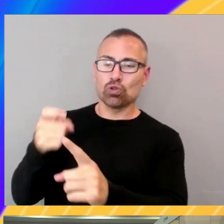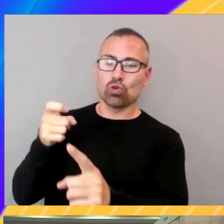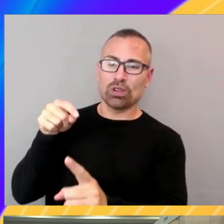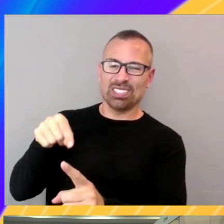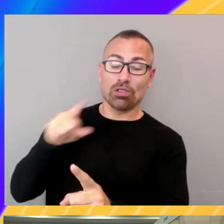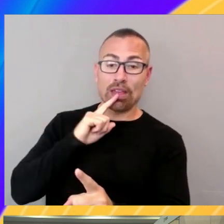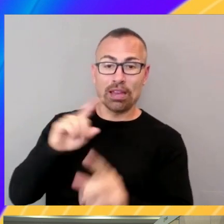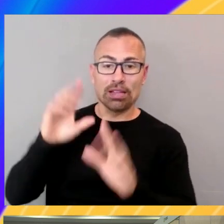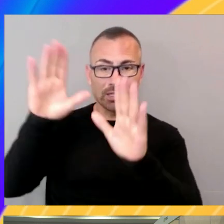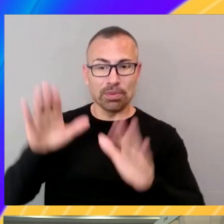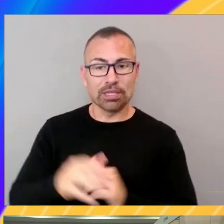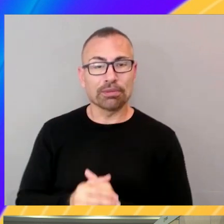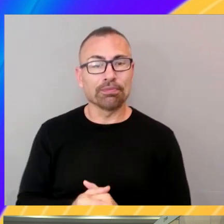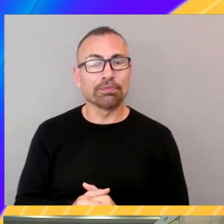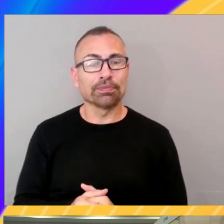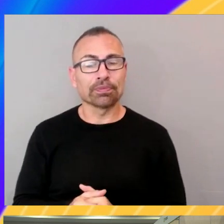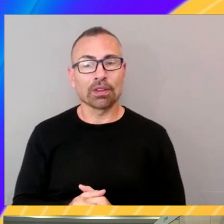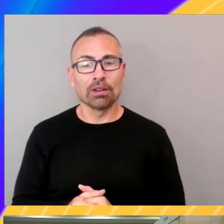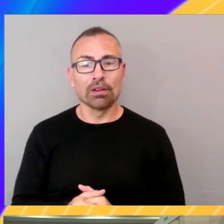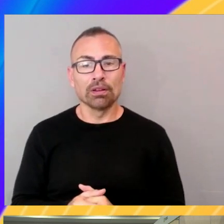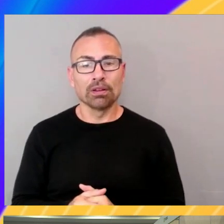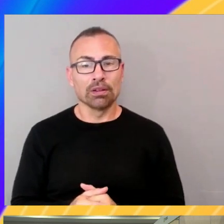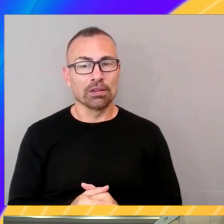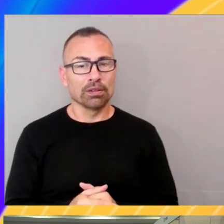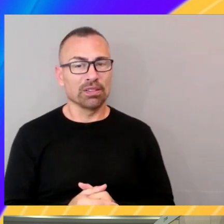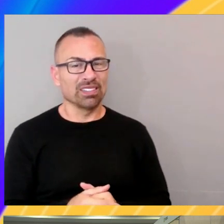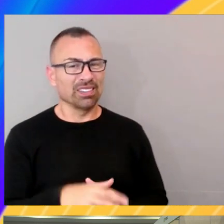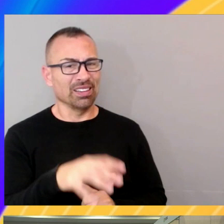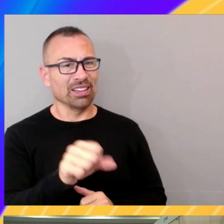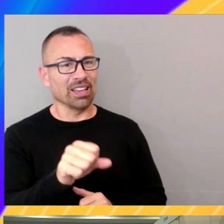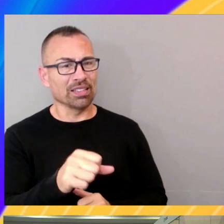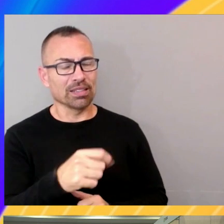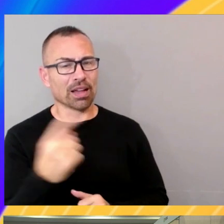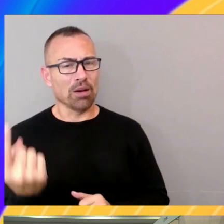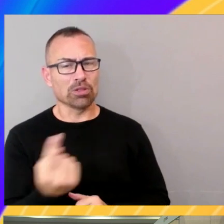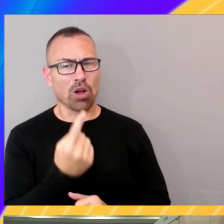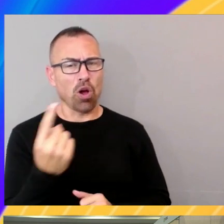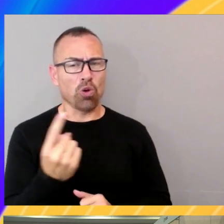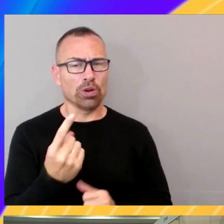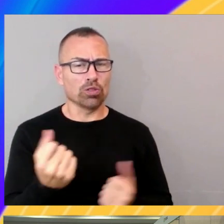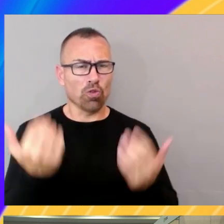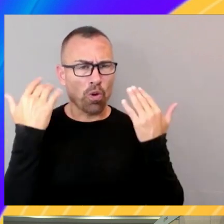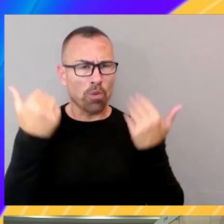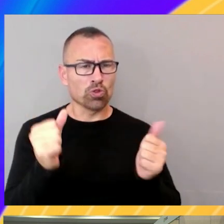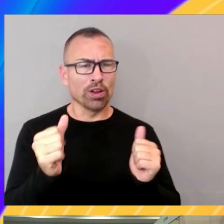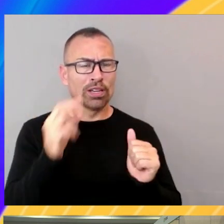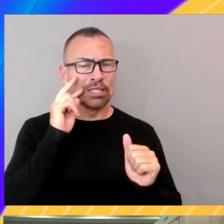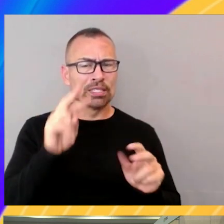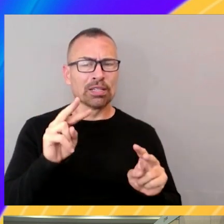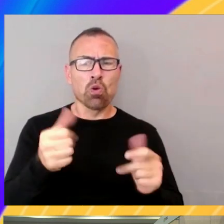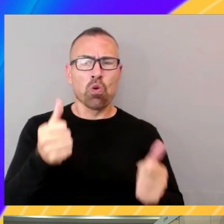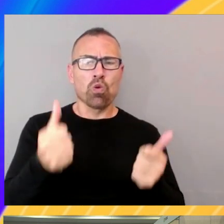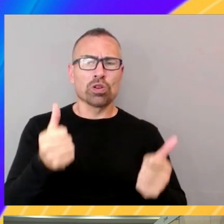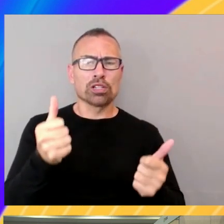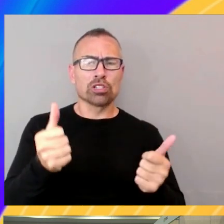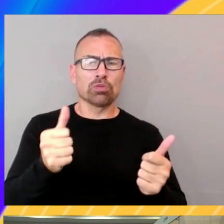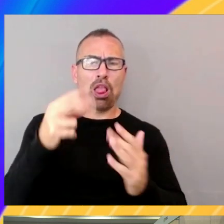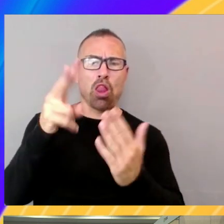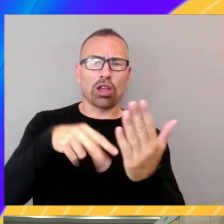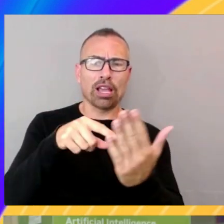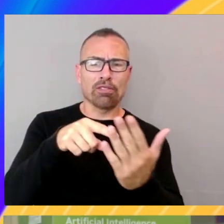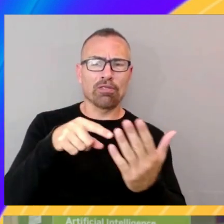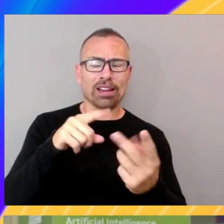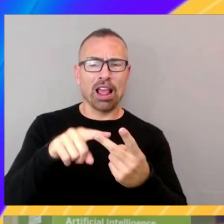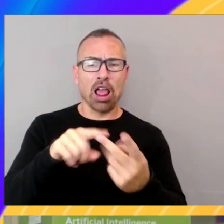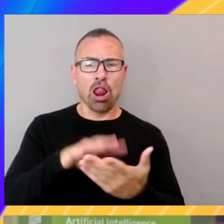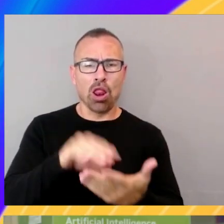was always overwhelmed with content of what to look at and what to learn when I was growing up. I loved your reference